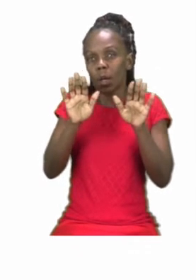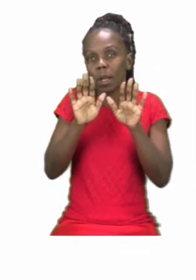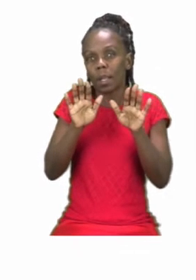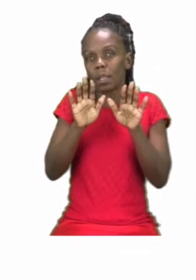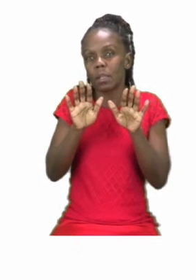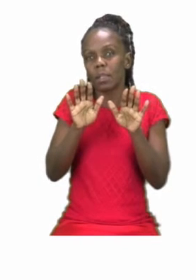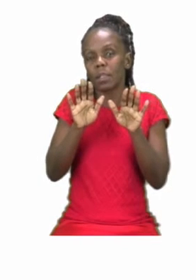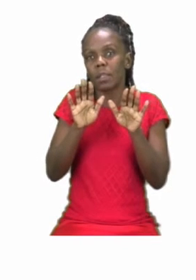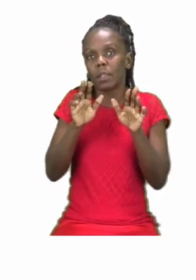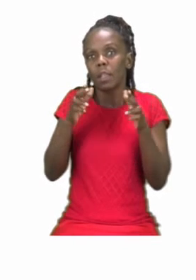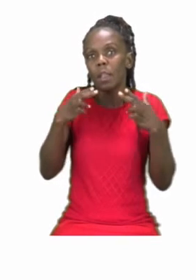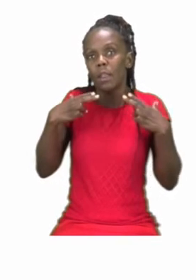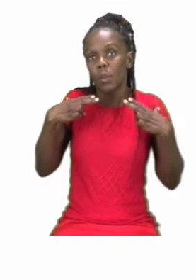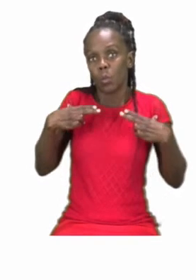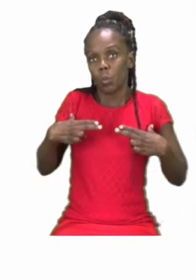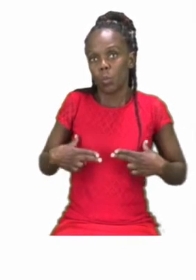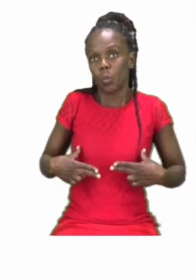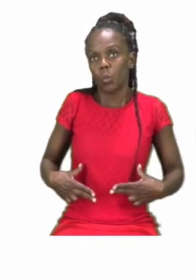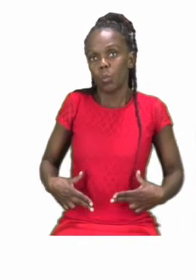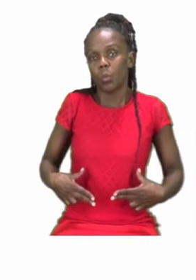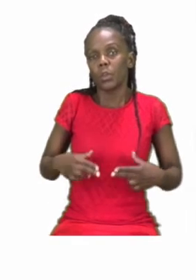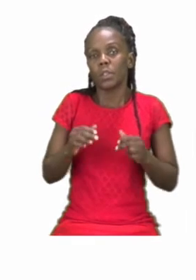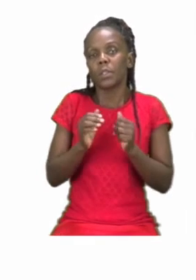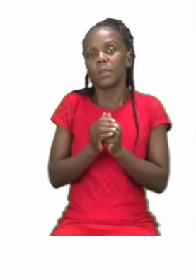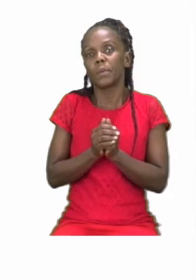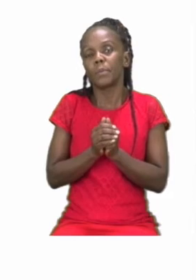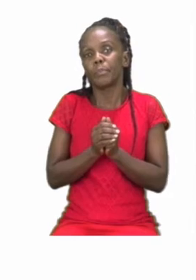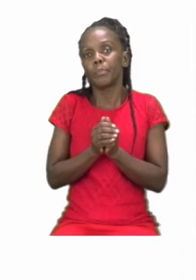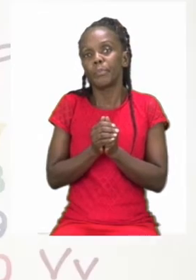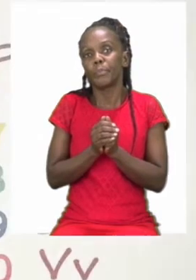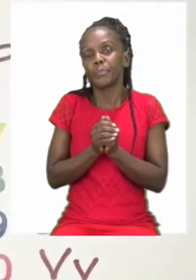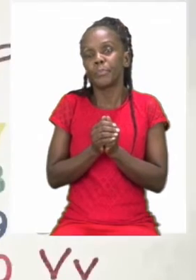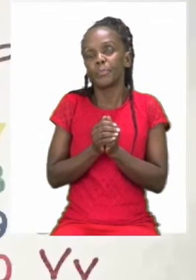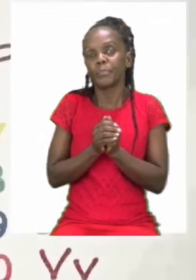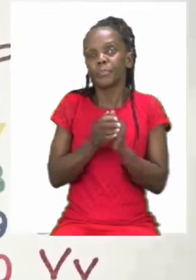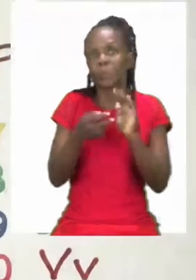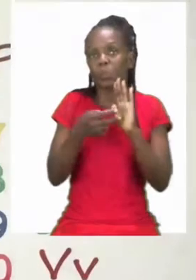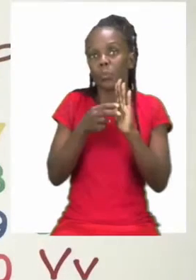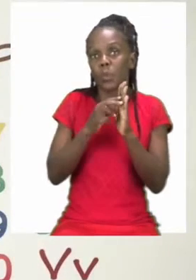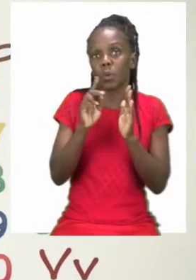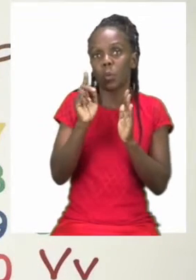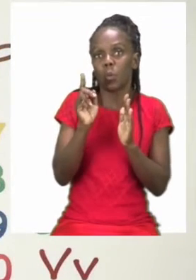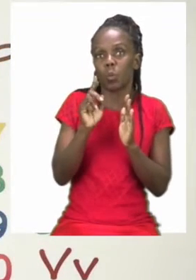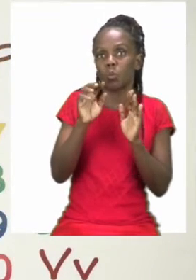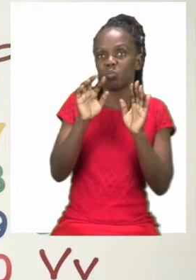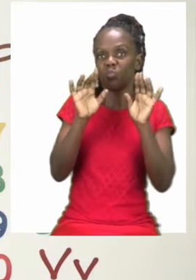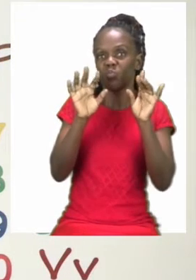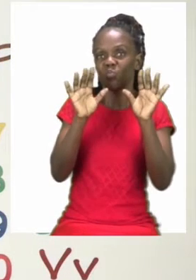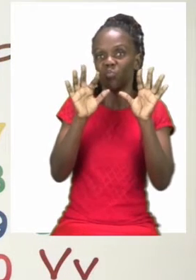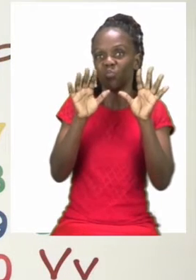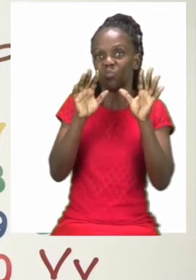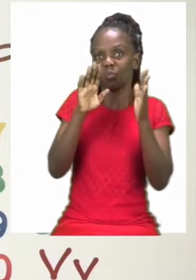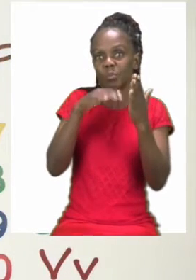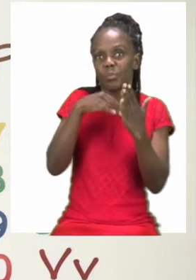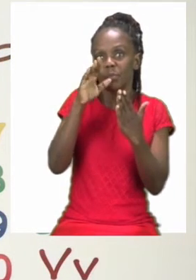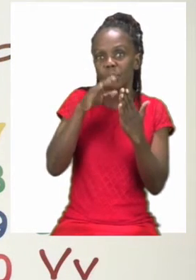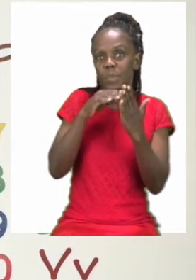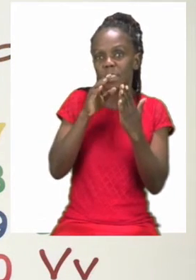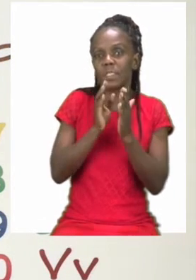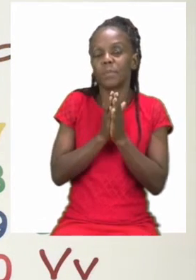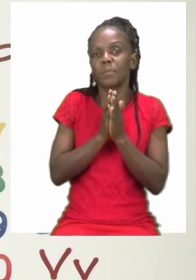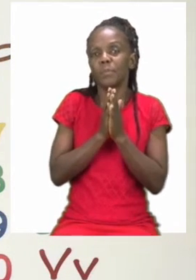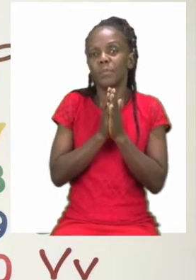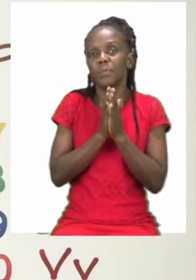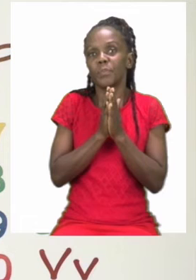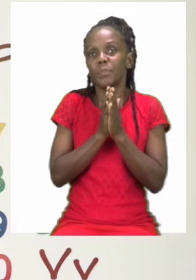let's now take a look at what we need to finger paint. So the first thing we need is some paint, and I